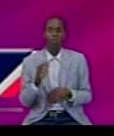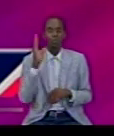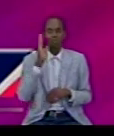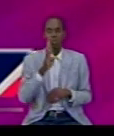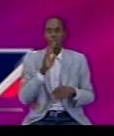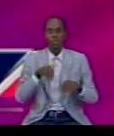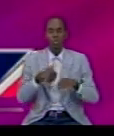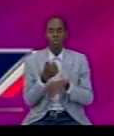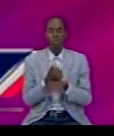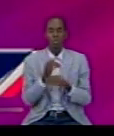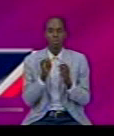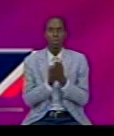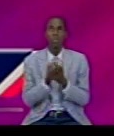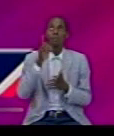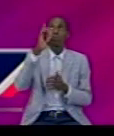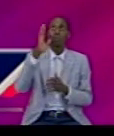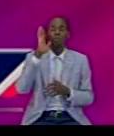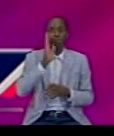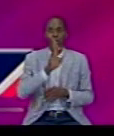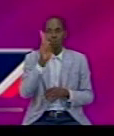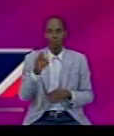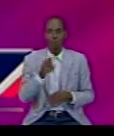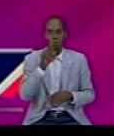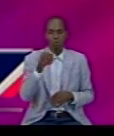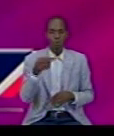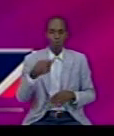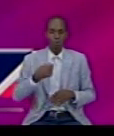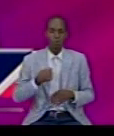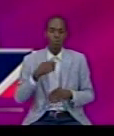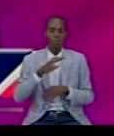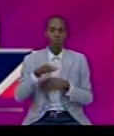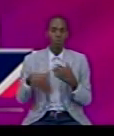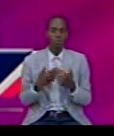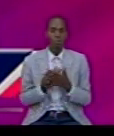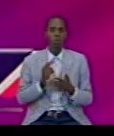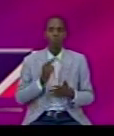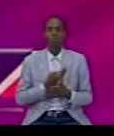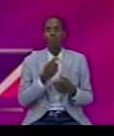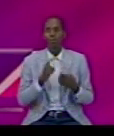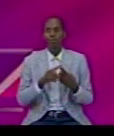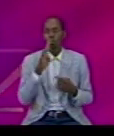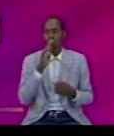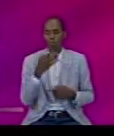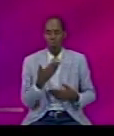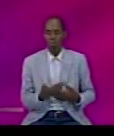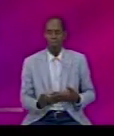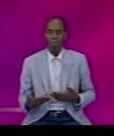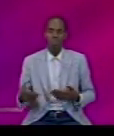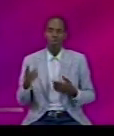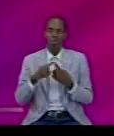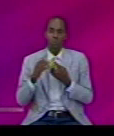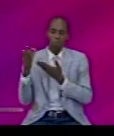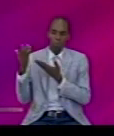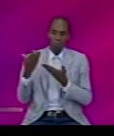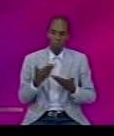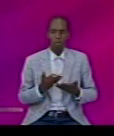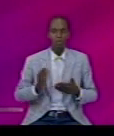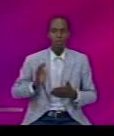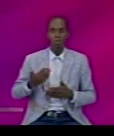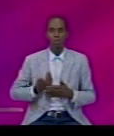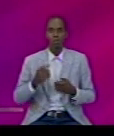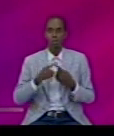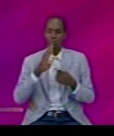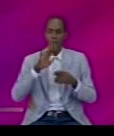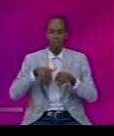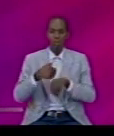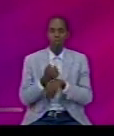help us. Use you, use me, use all of us to be instruments and materials to bring these souls to be established